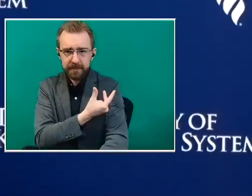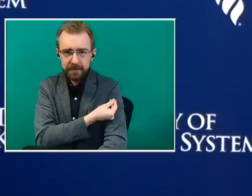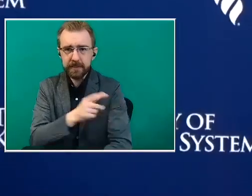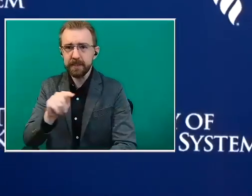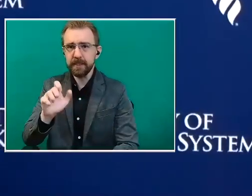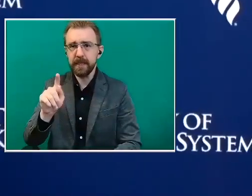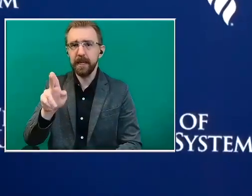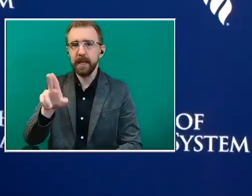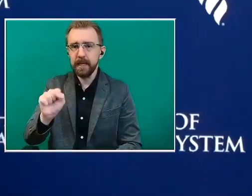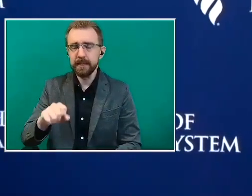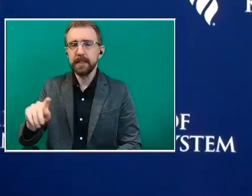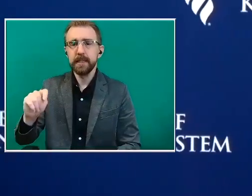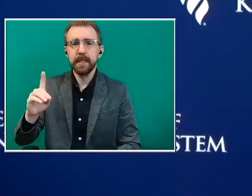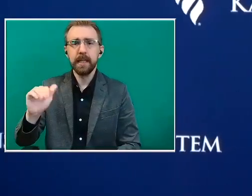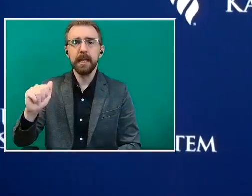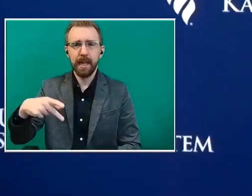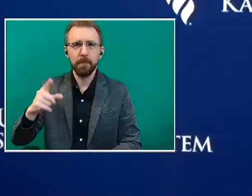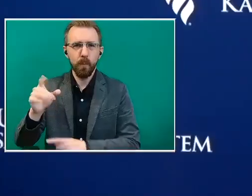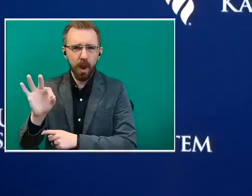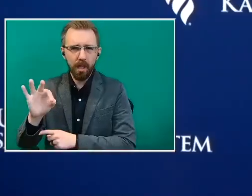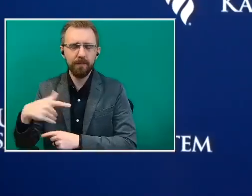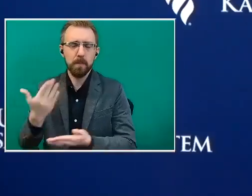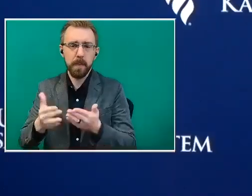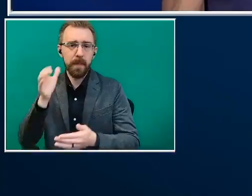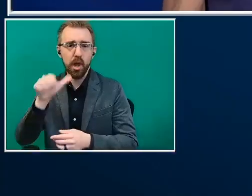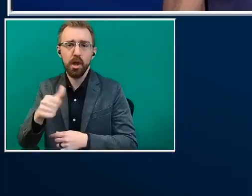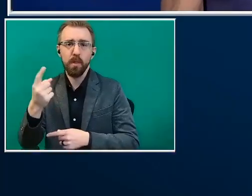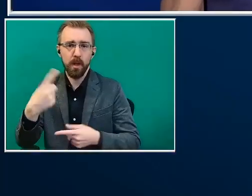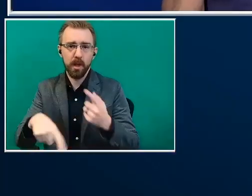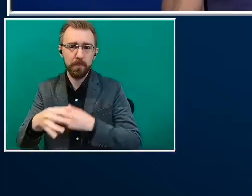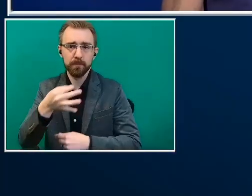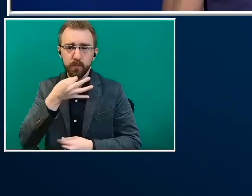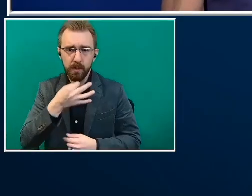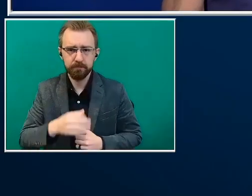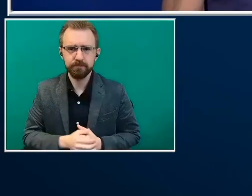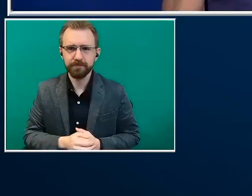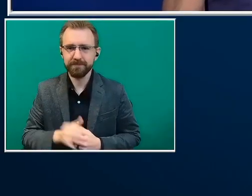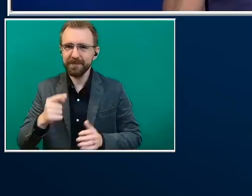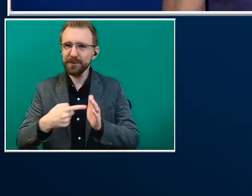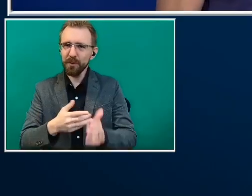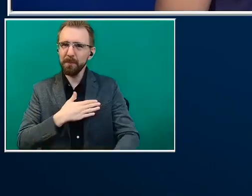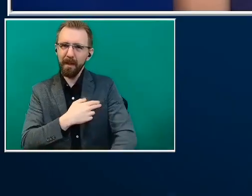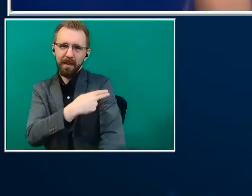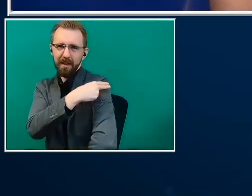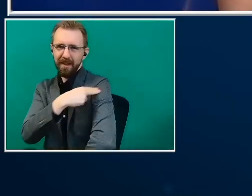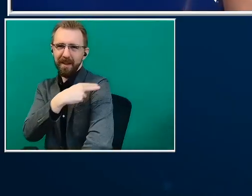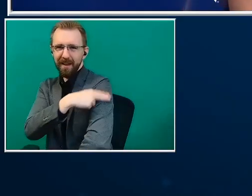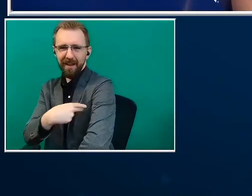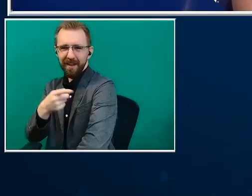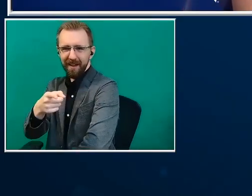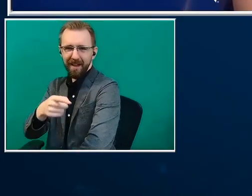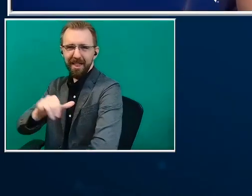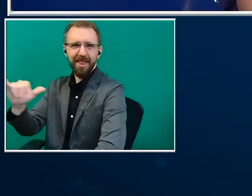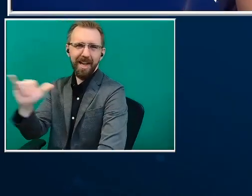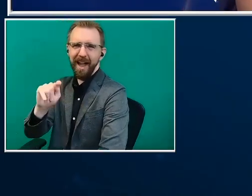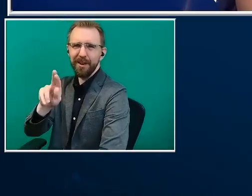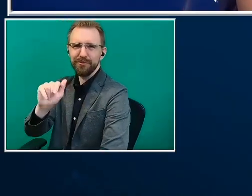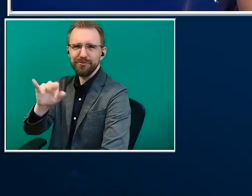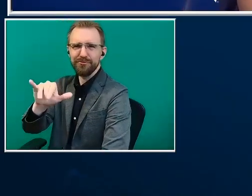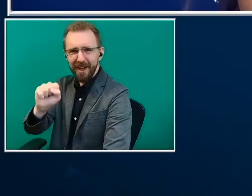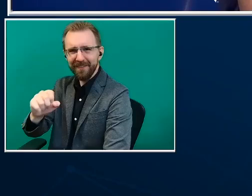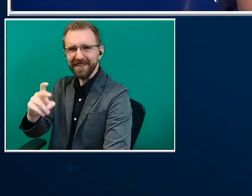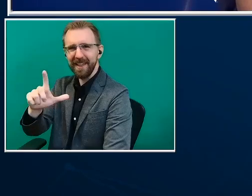one of them, and we may hear about another one here coming up as well. And can I just show my cool arm? Just like Travis Kelce, baby.